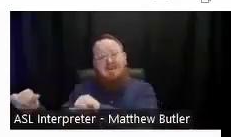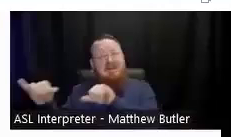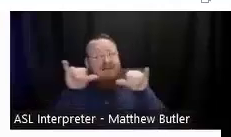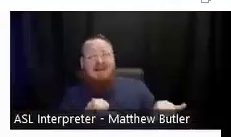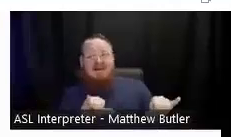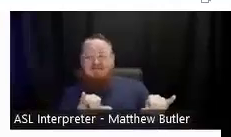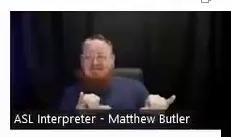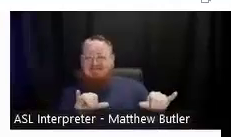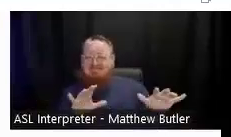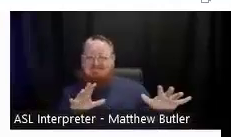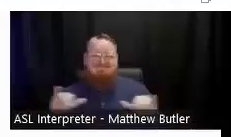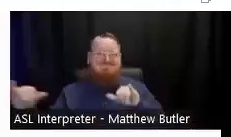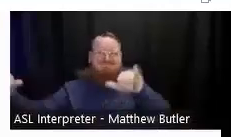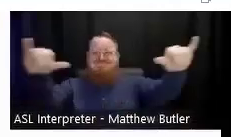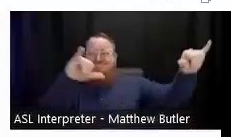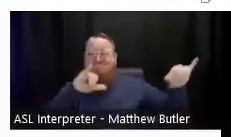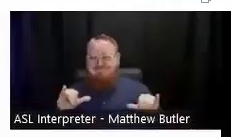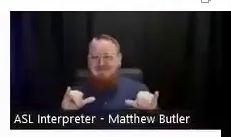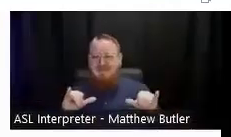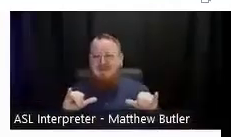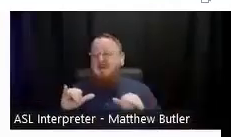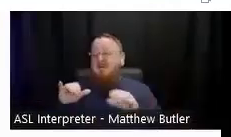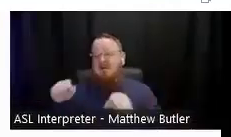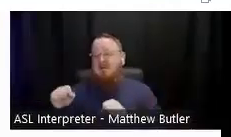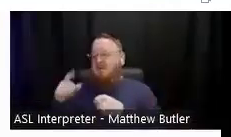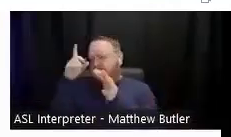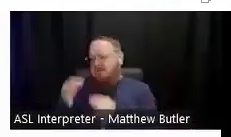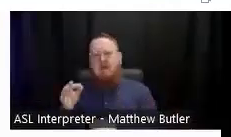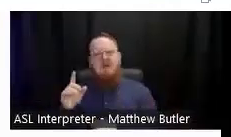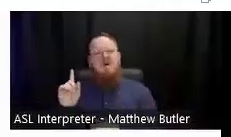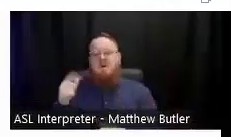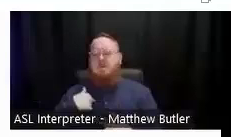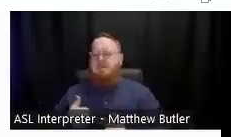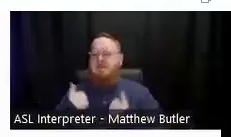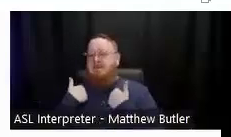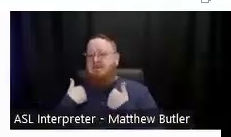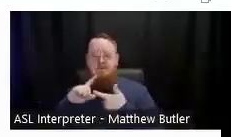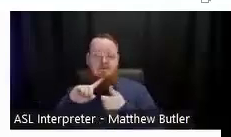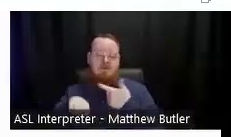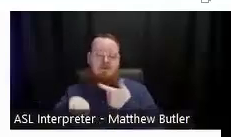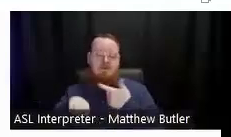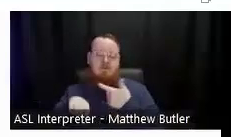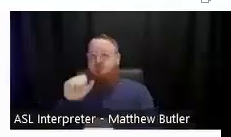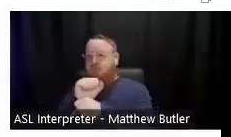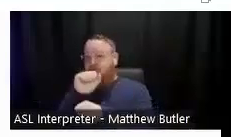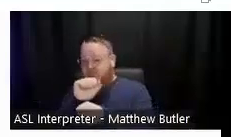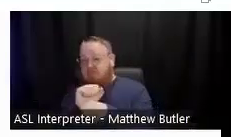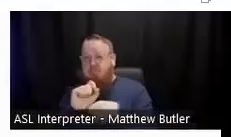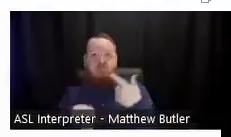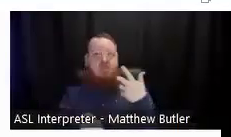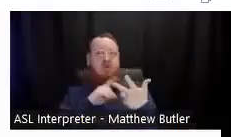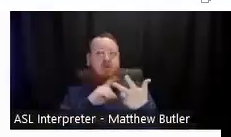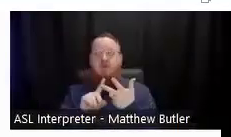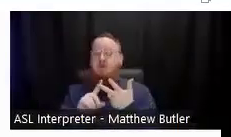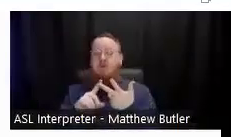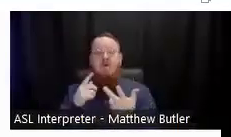live, choose what to do for a living, their job, lead the lives that they